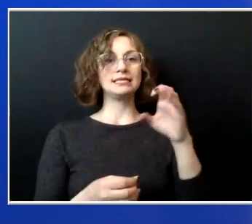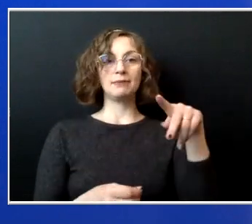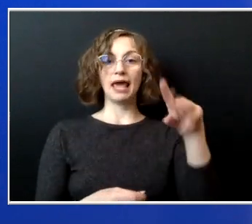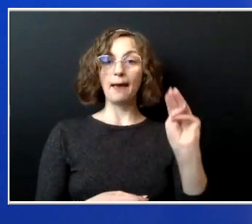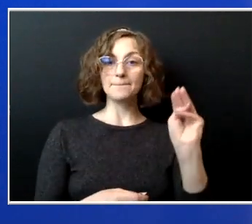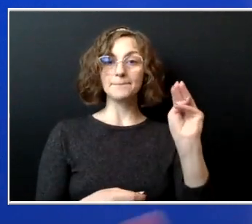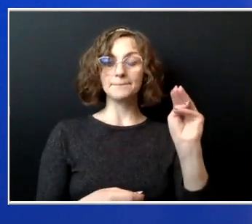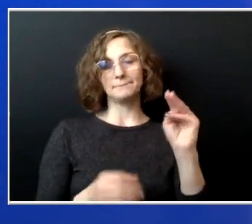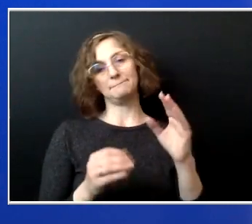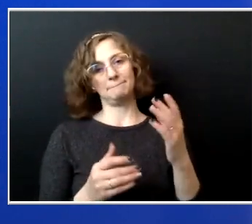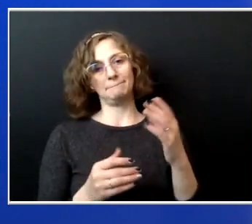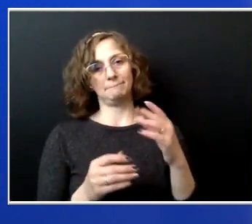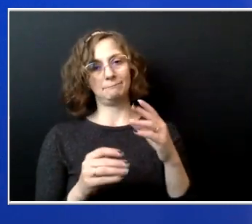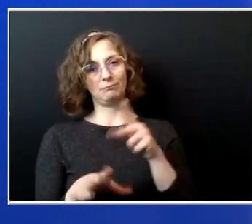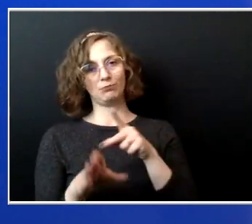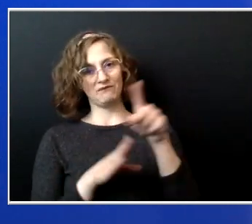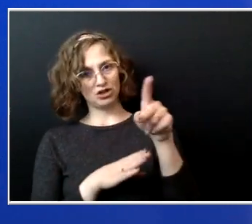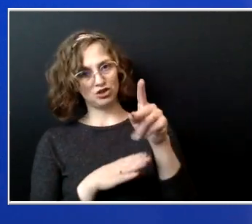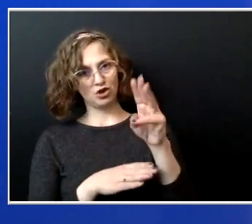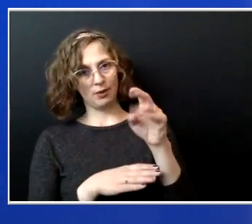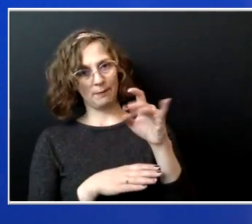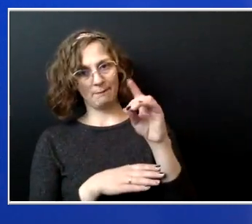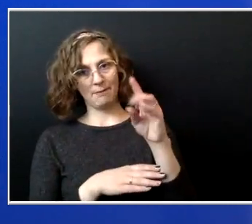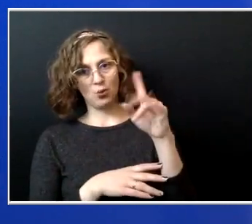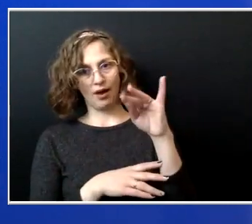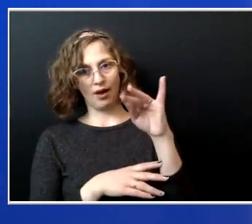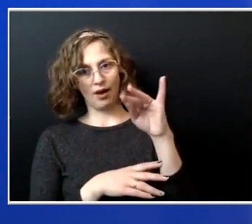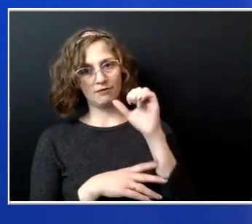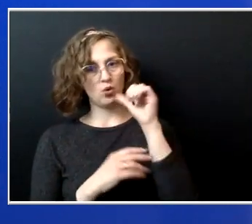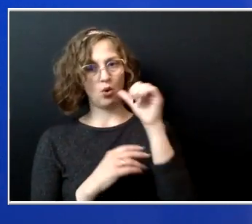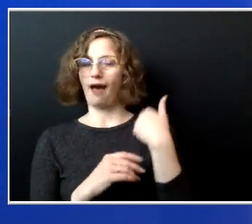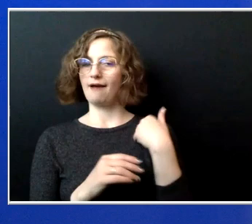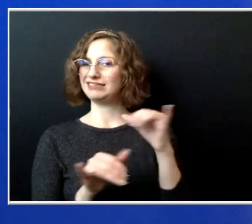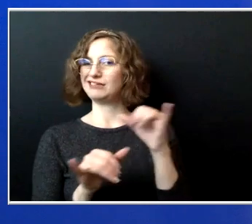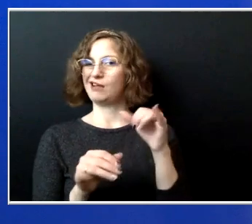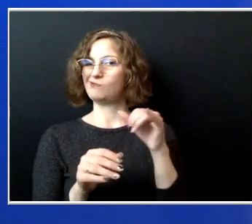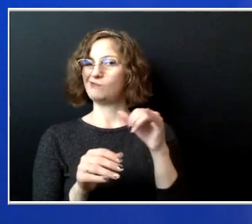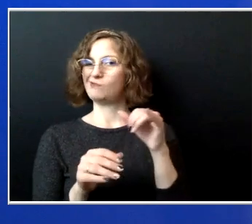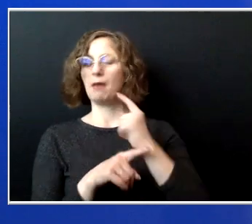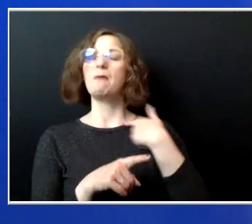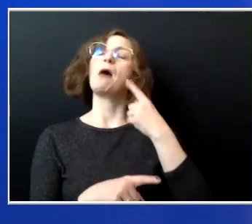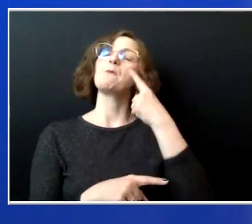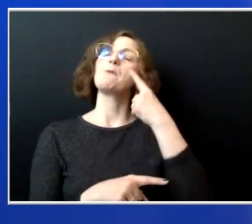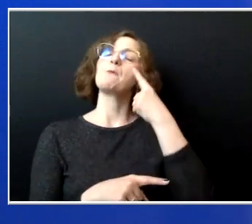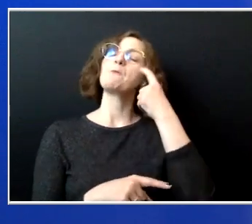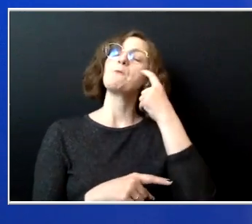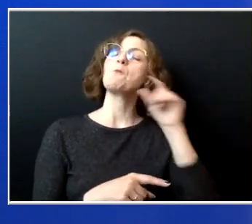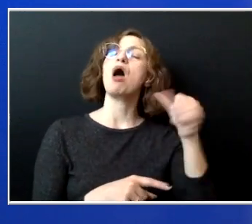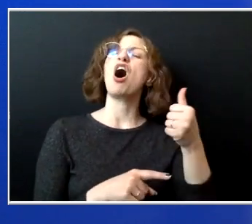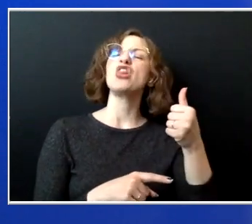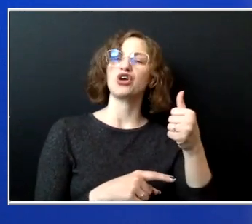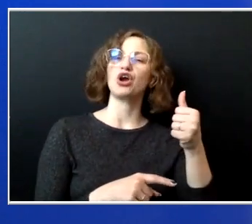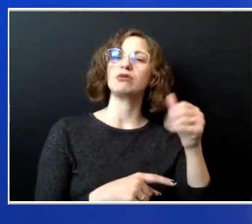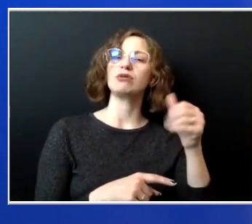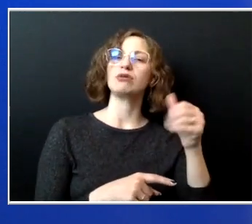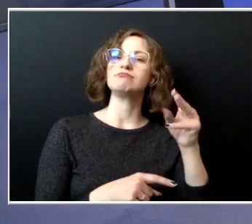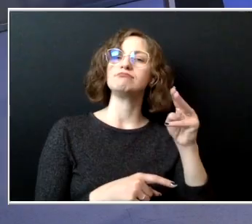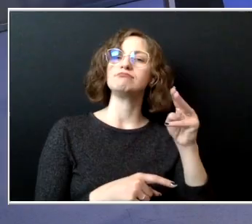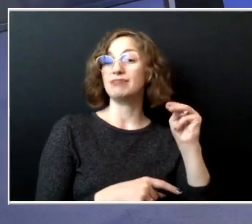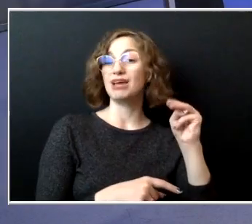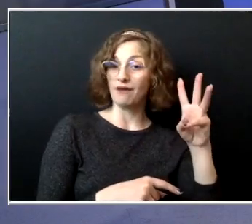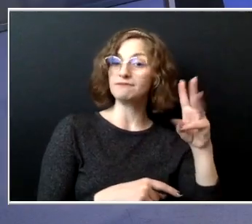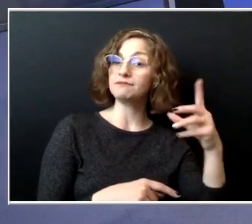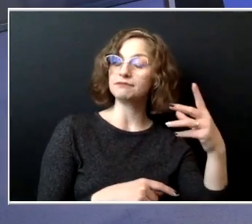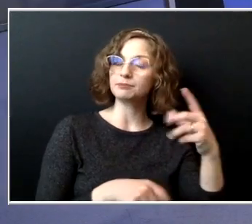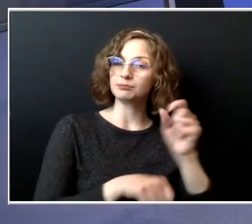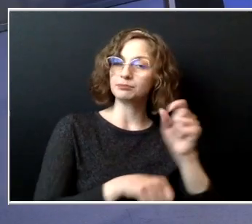that same sort of training, but I do suspect that there are some other midwives out in rural Kansas practicing. So I want to just engage the two of you guys for just a second.